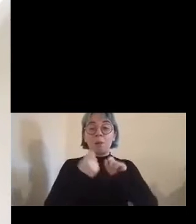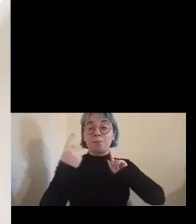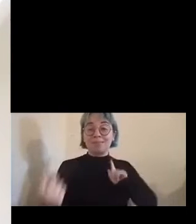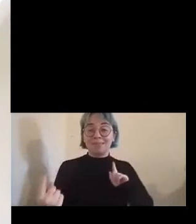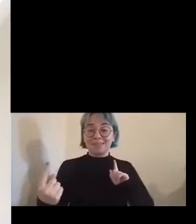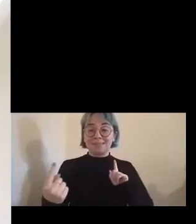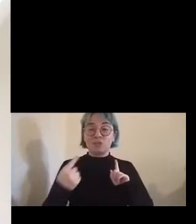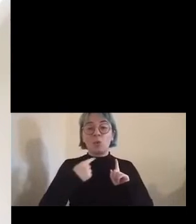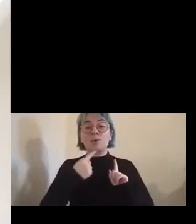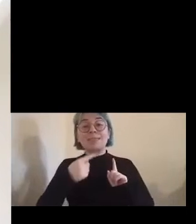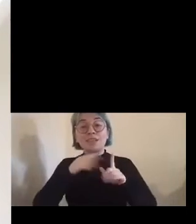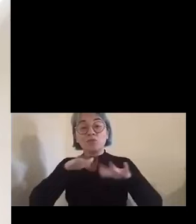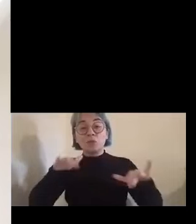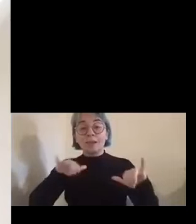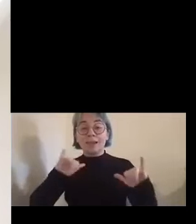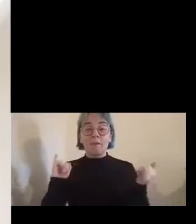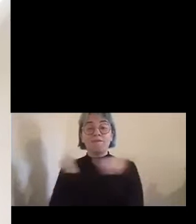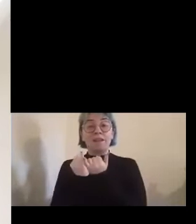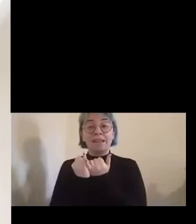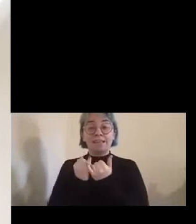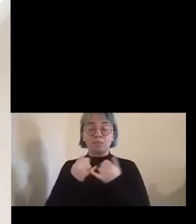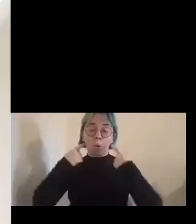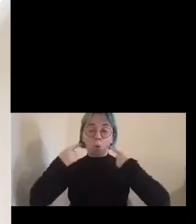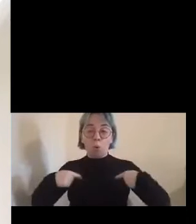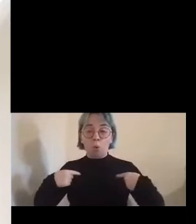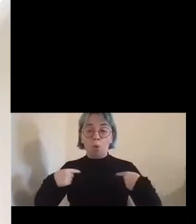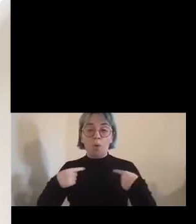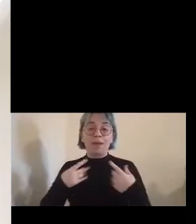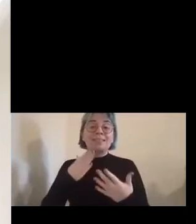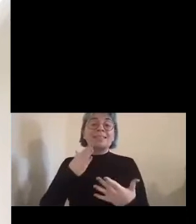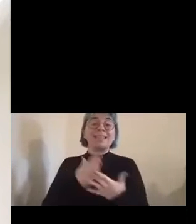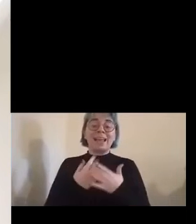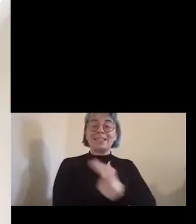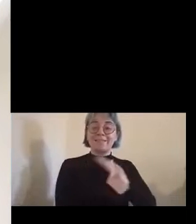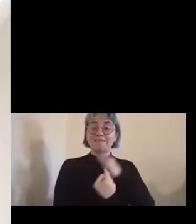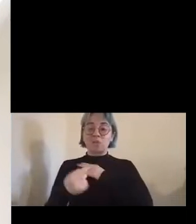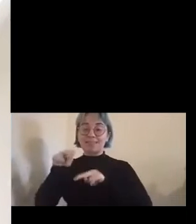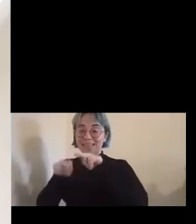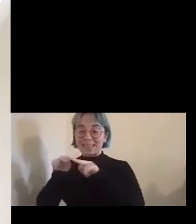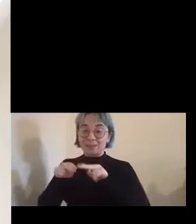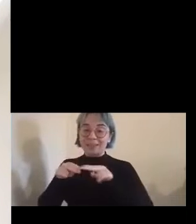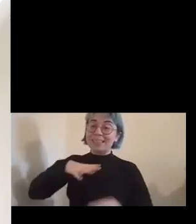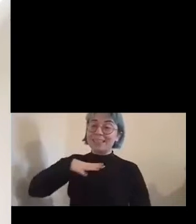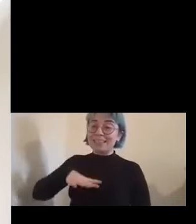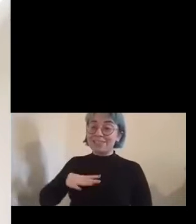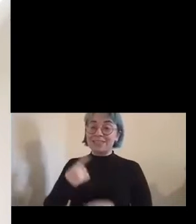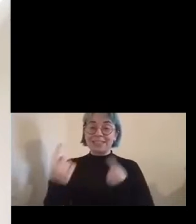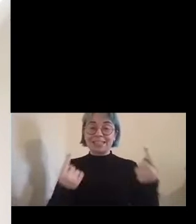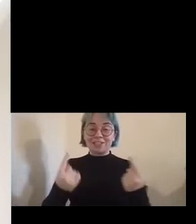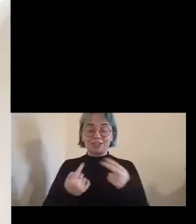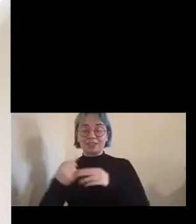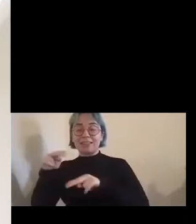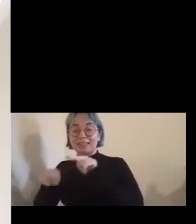say, on children in conflict with the law, and especially on the individual assessment and the requirement for the individual assessment in the